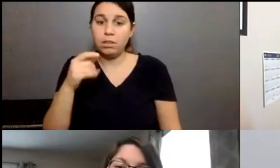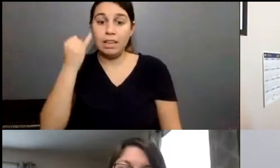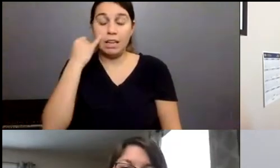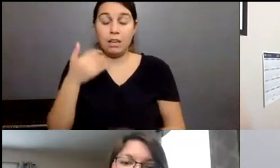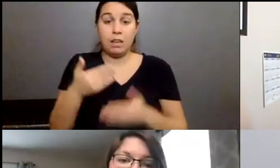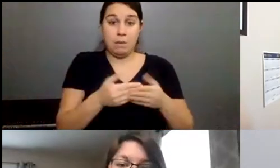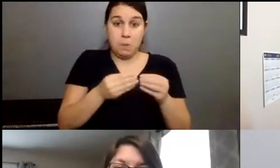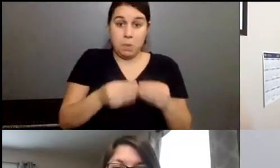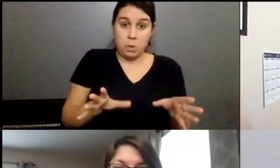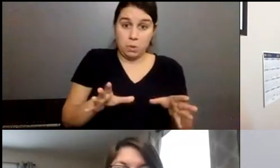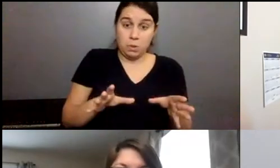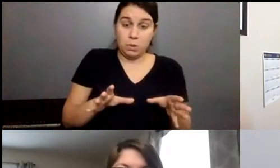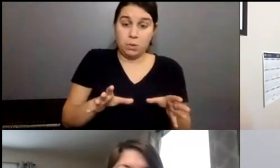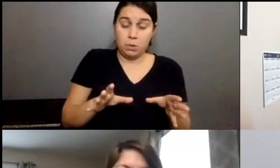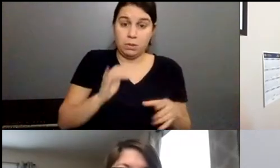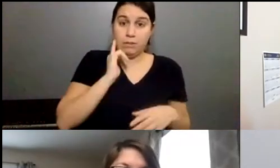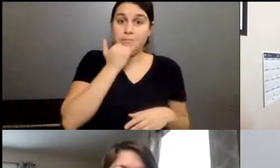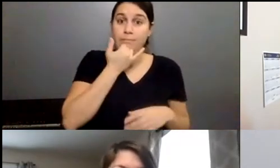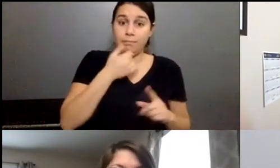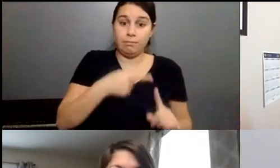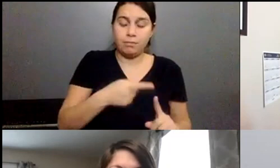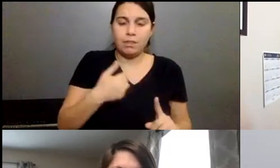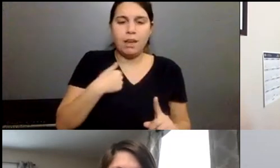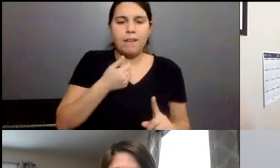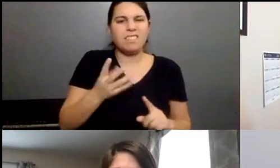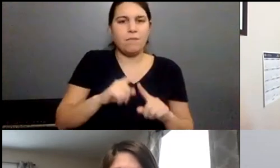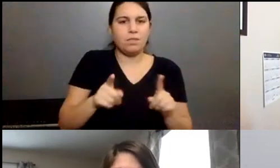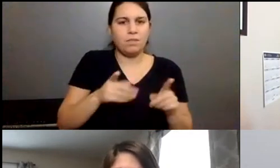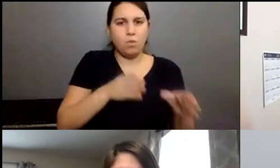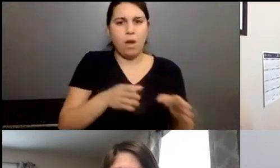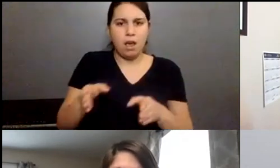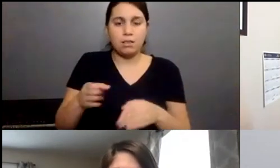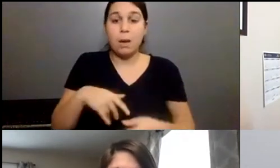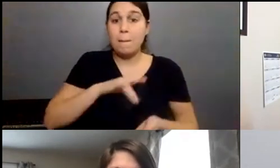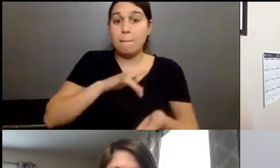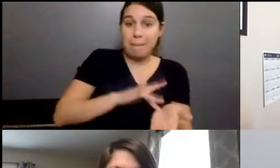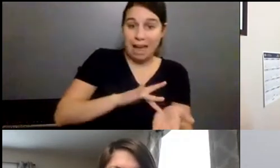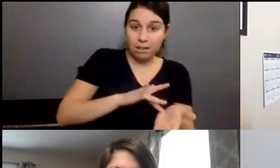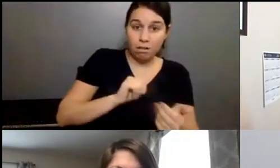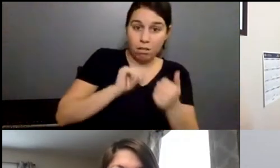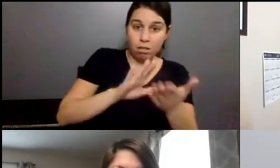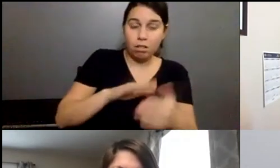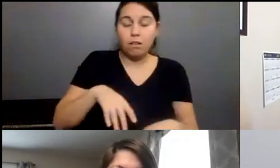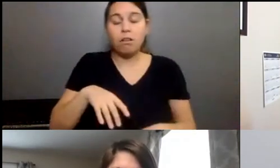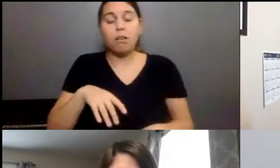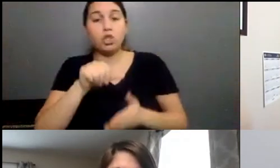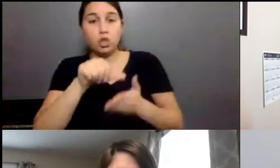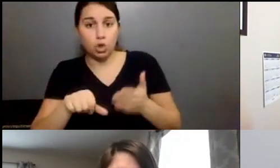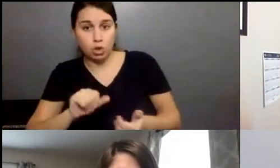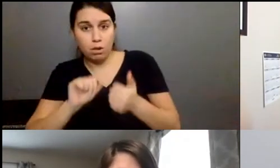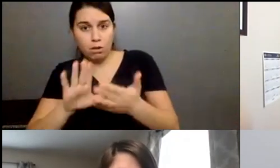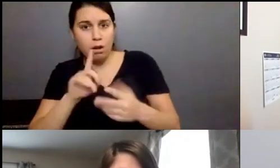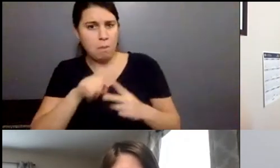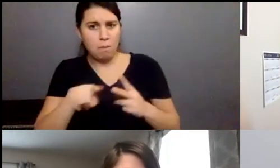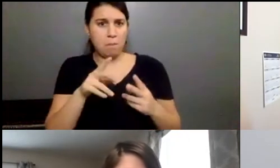miscarriages, there's a couple different ways to handle it. There's medical management and surgical management, but either way, we see them for follow-up.